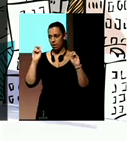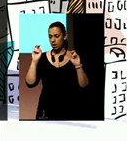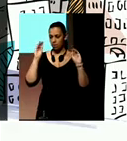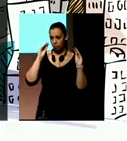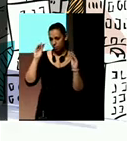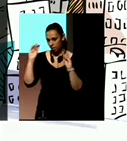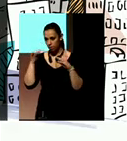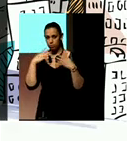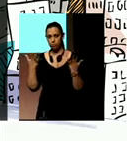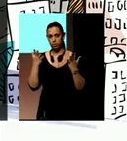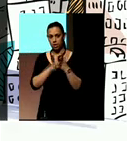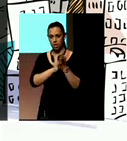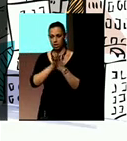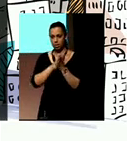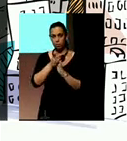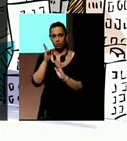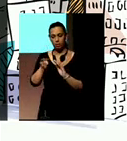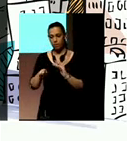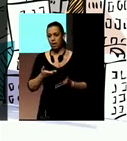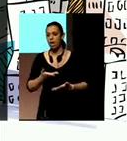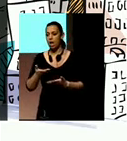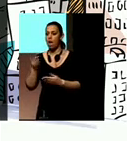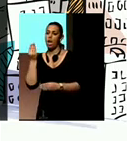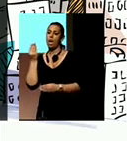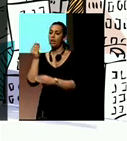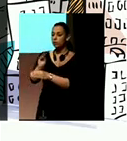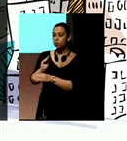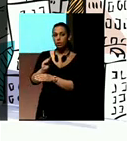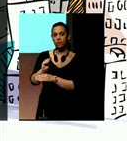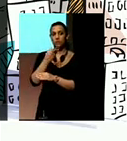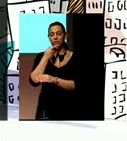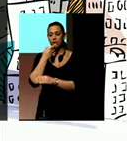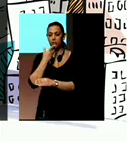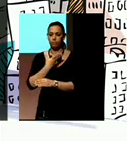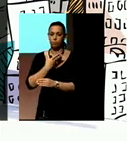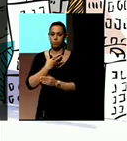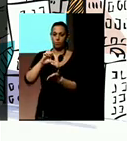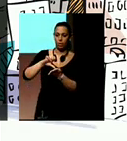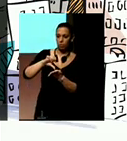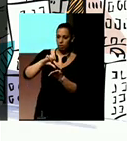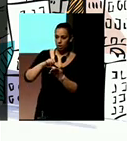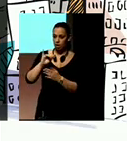of training and or motivation for the municipalities